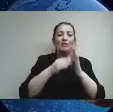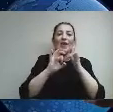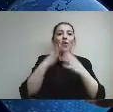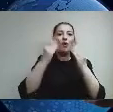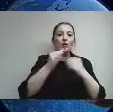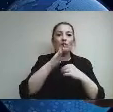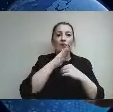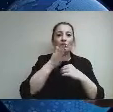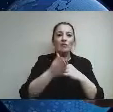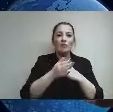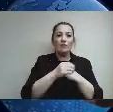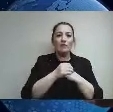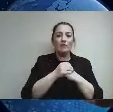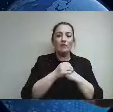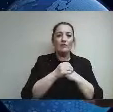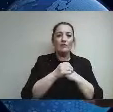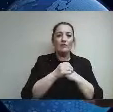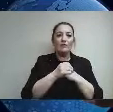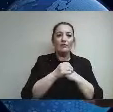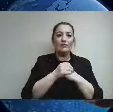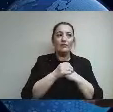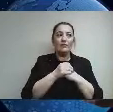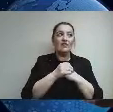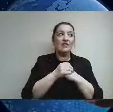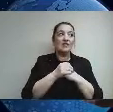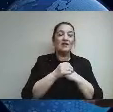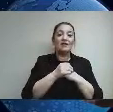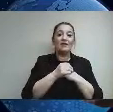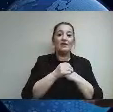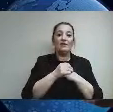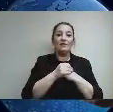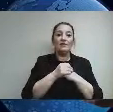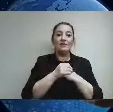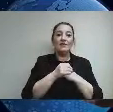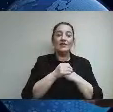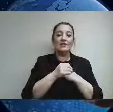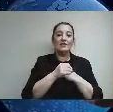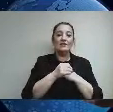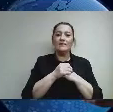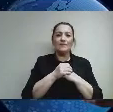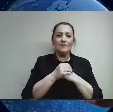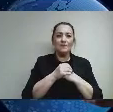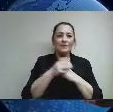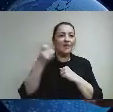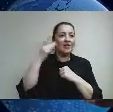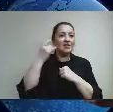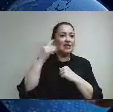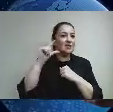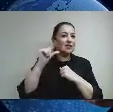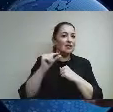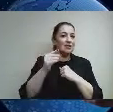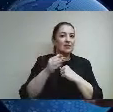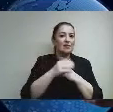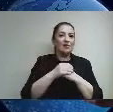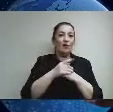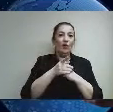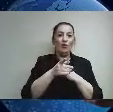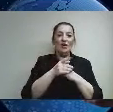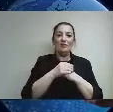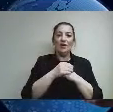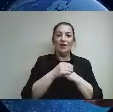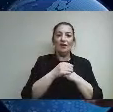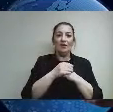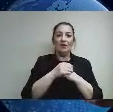social enterprise. So speaking of social enterprise,